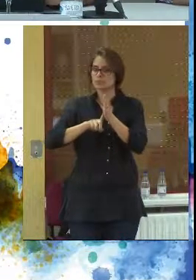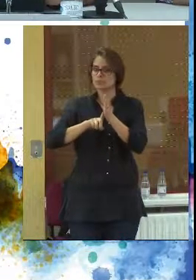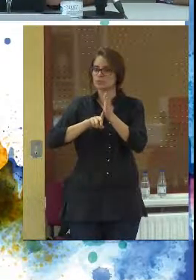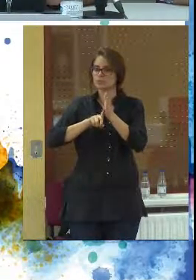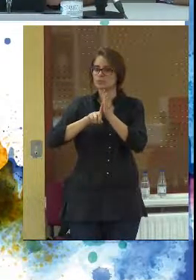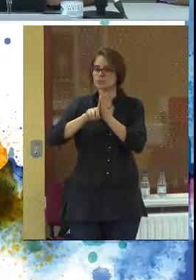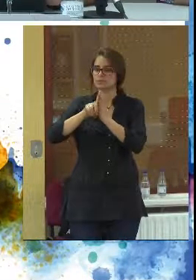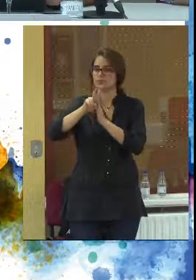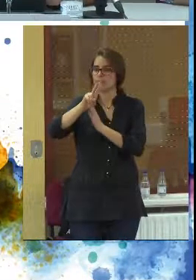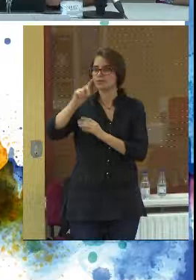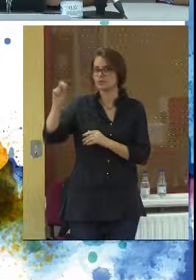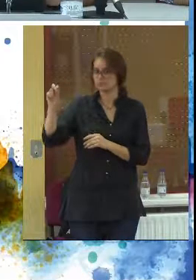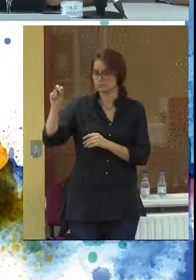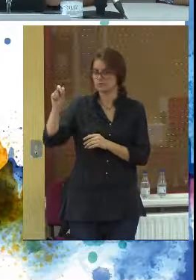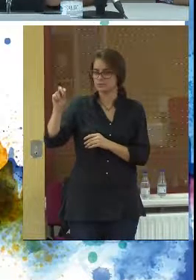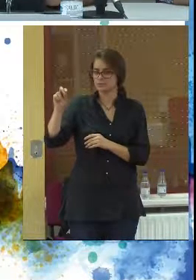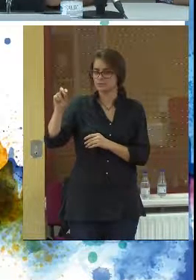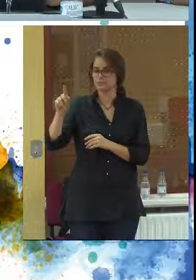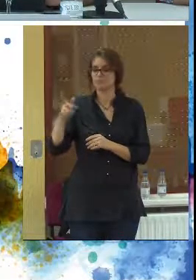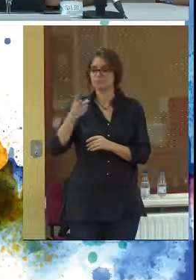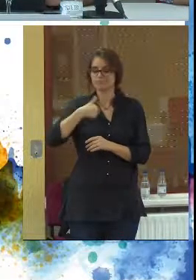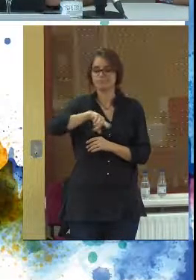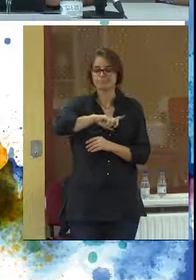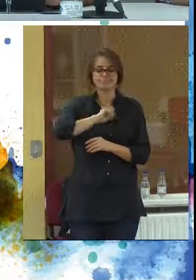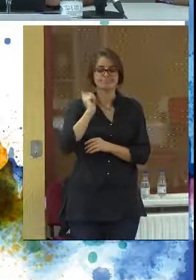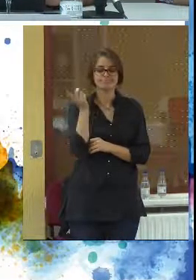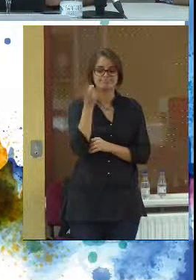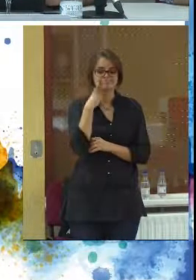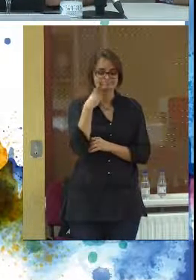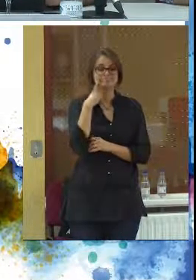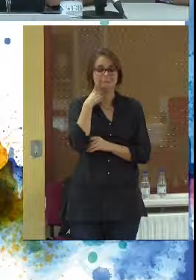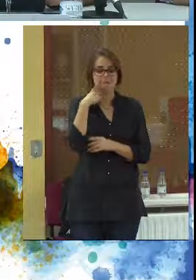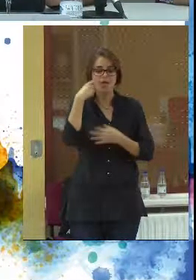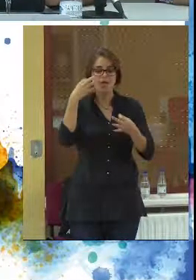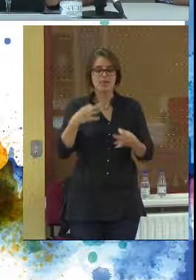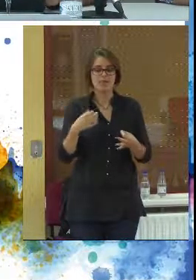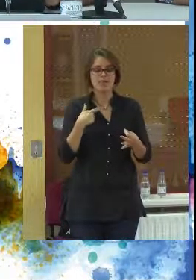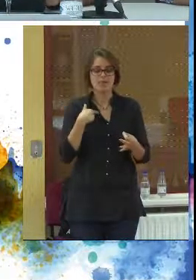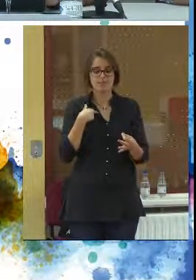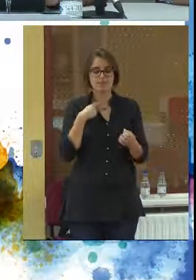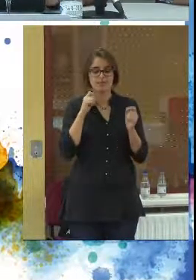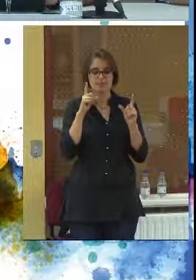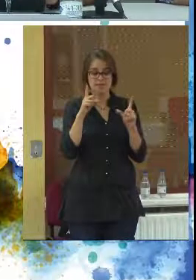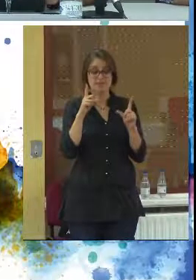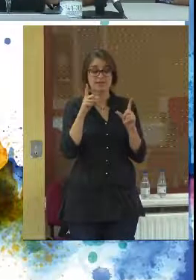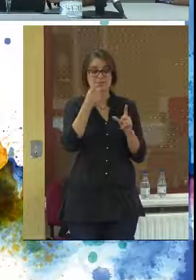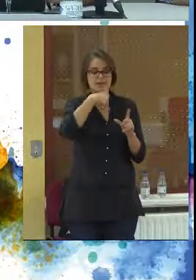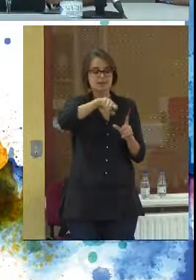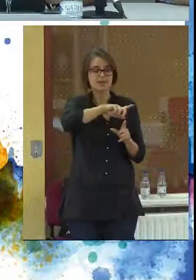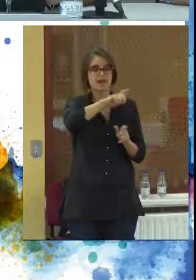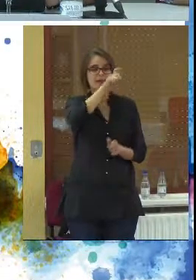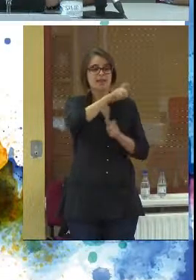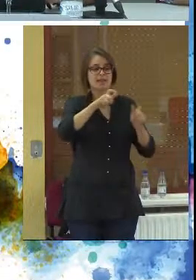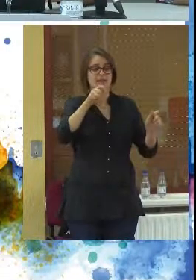has digits of 2 growth. And the reality was that we had workers in